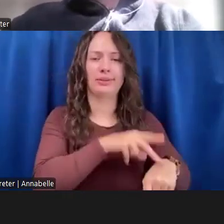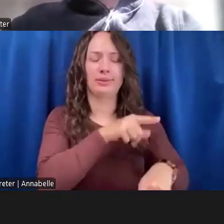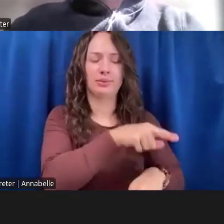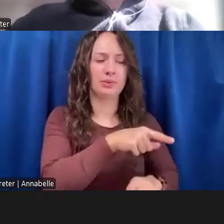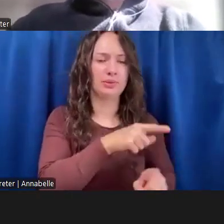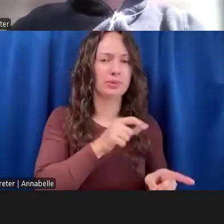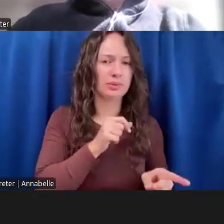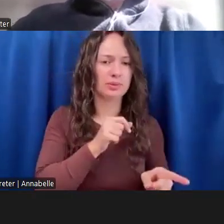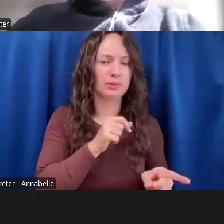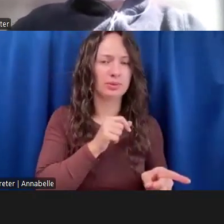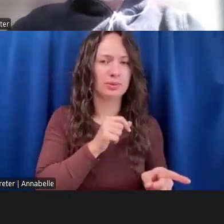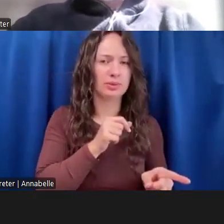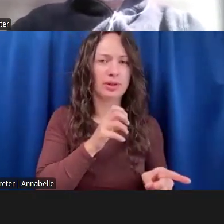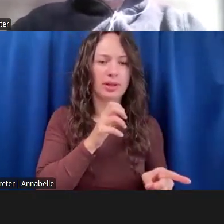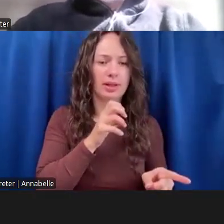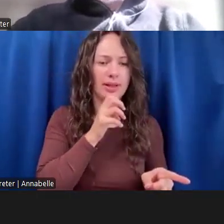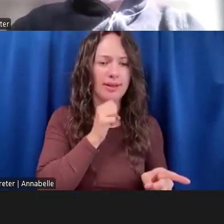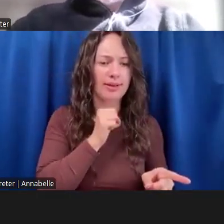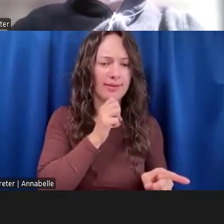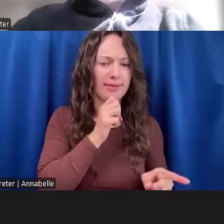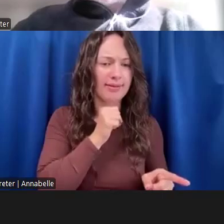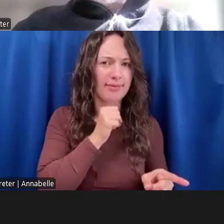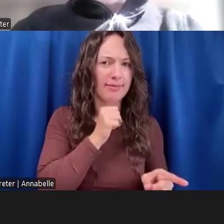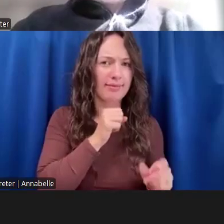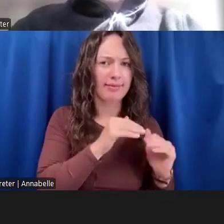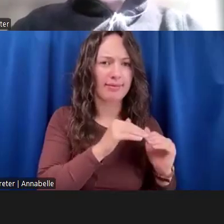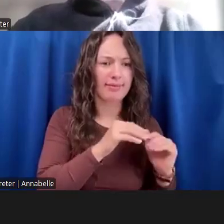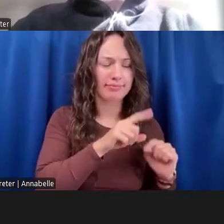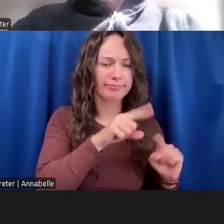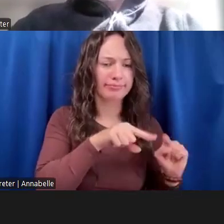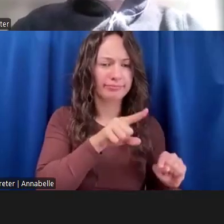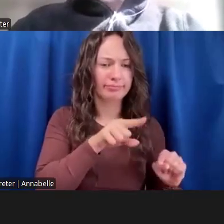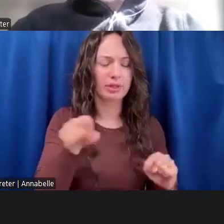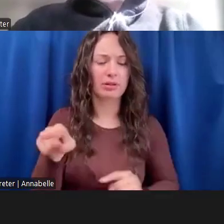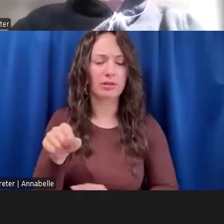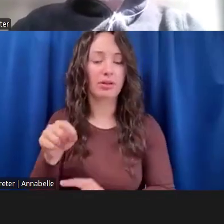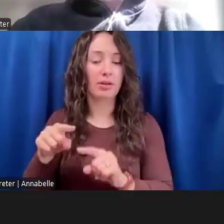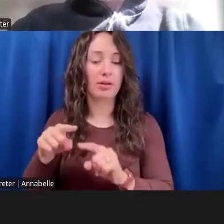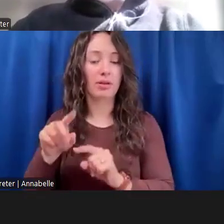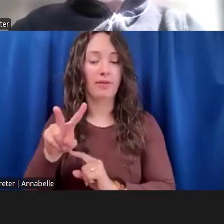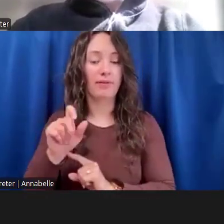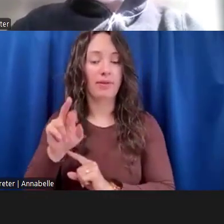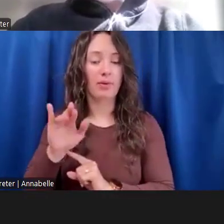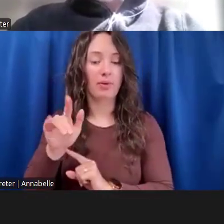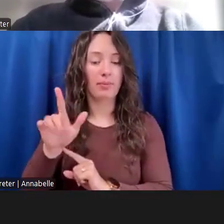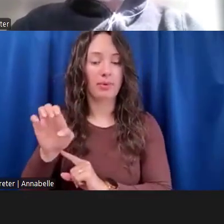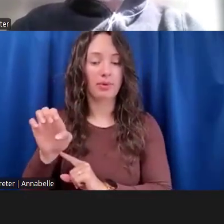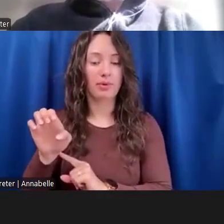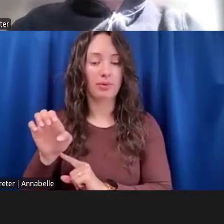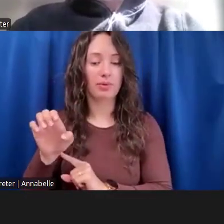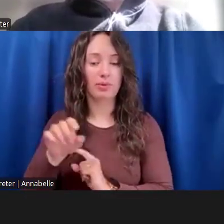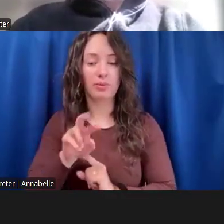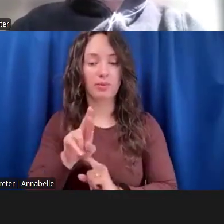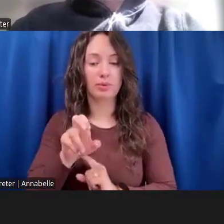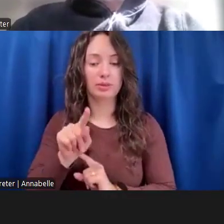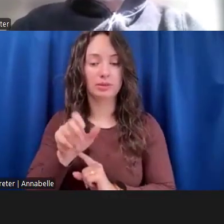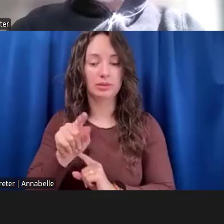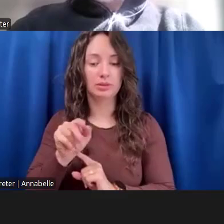that. The variable retention is basically just making judgments based